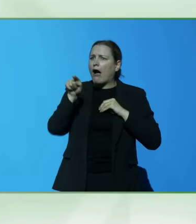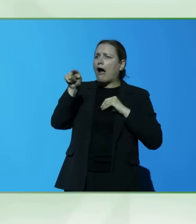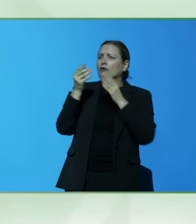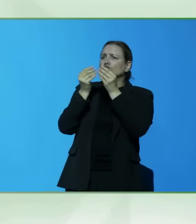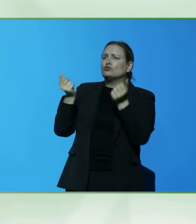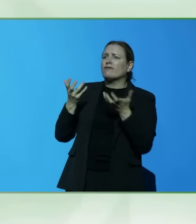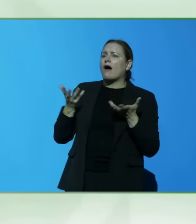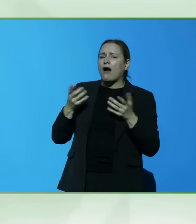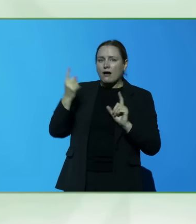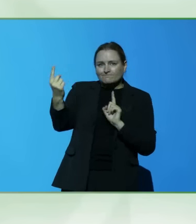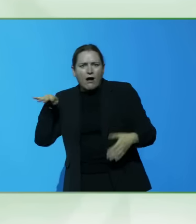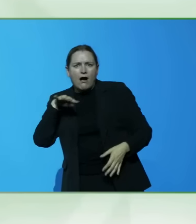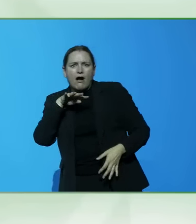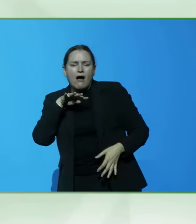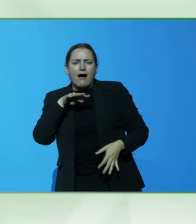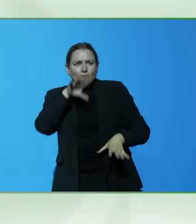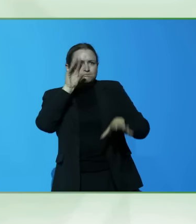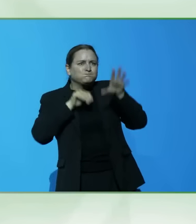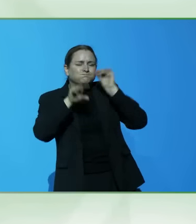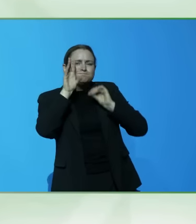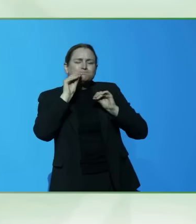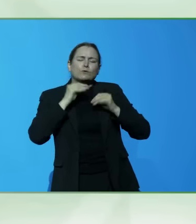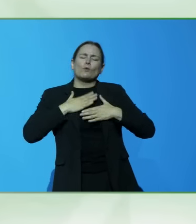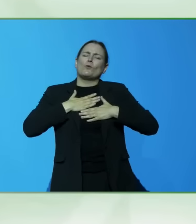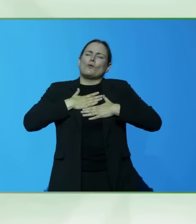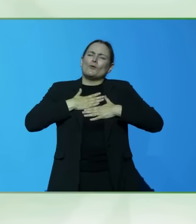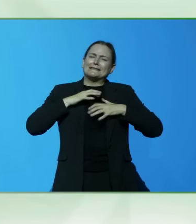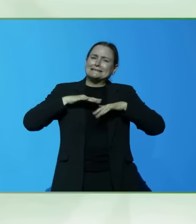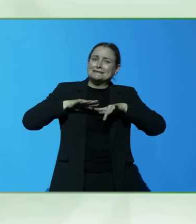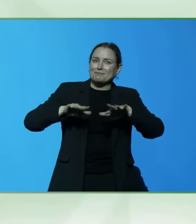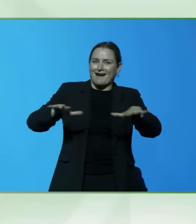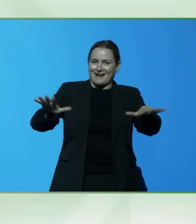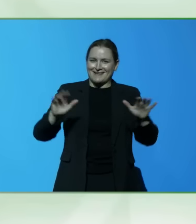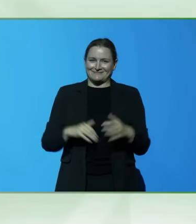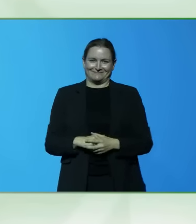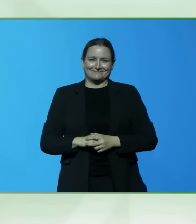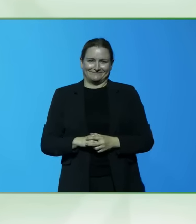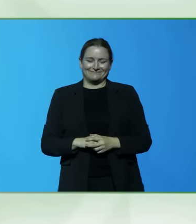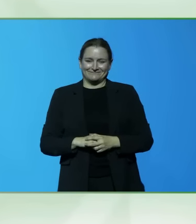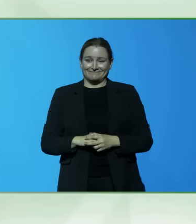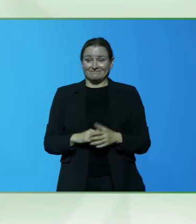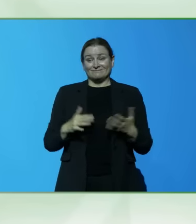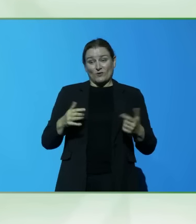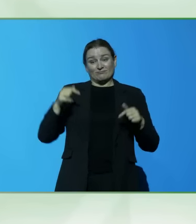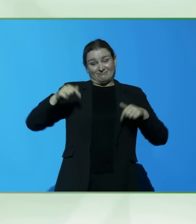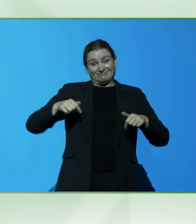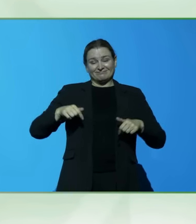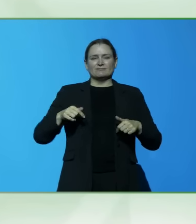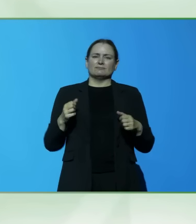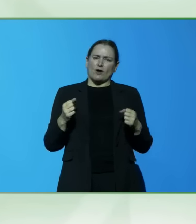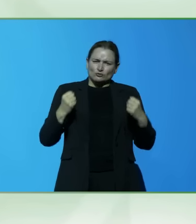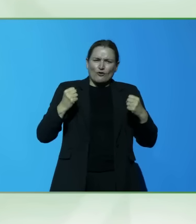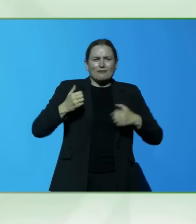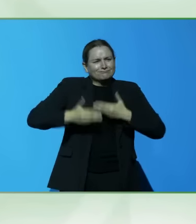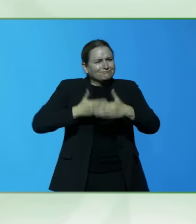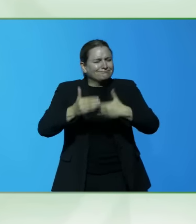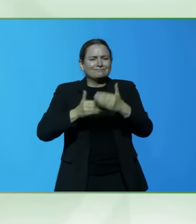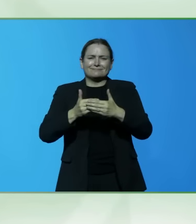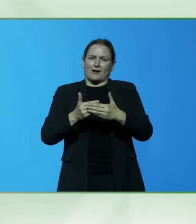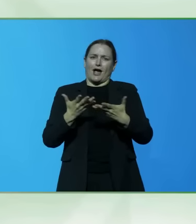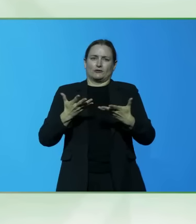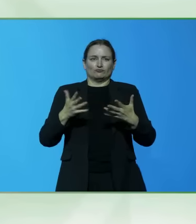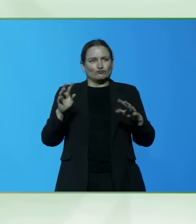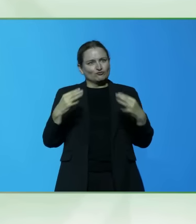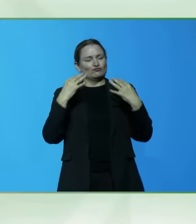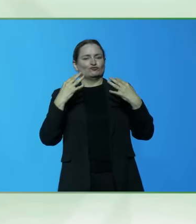across every sector. The wind be strong, because the community was built to fly. Thank you.